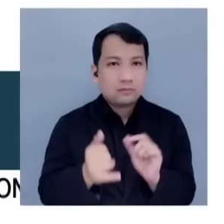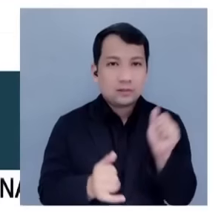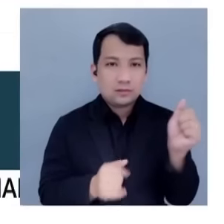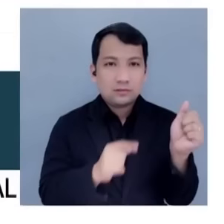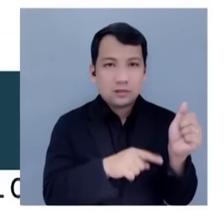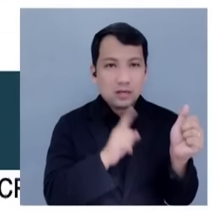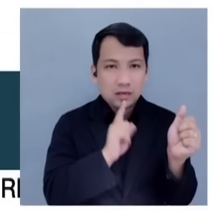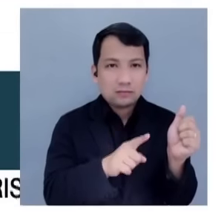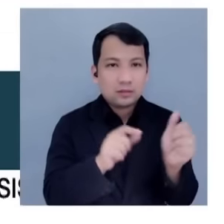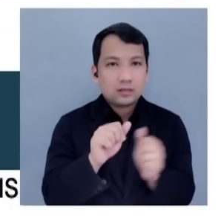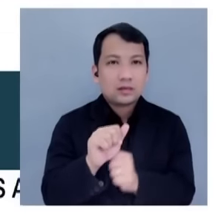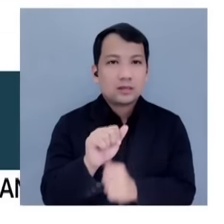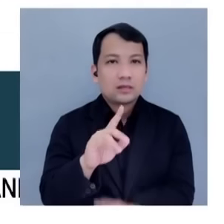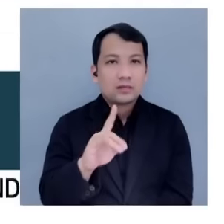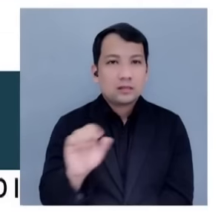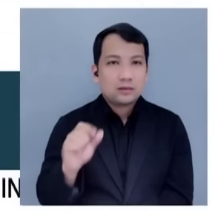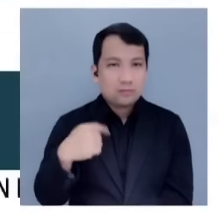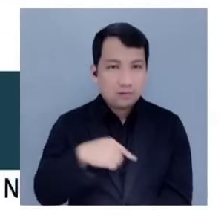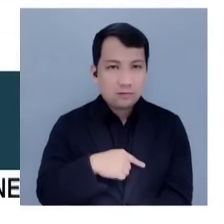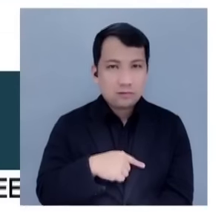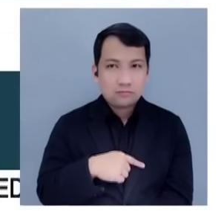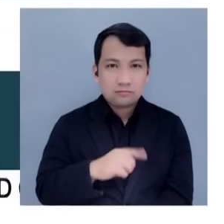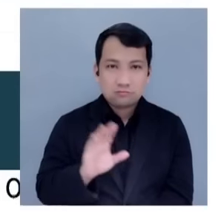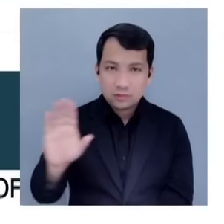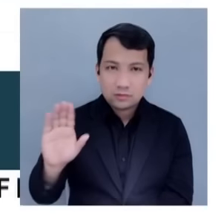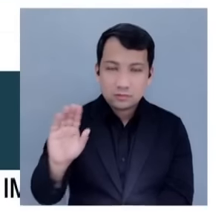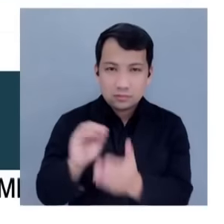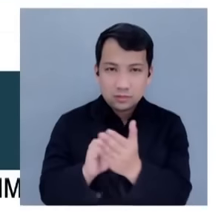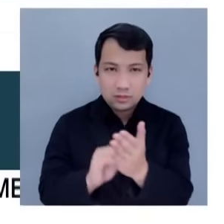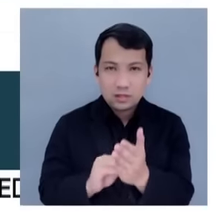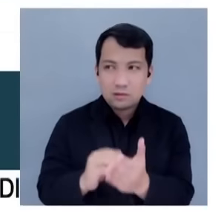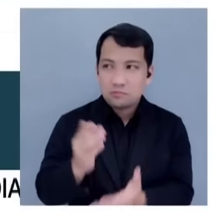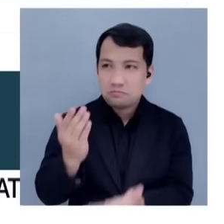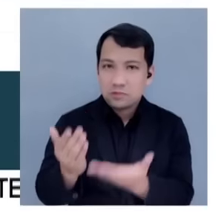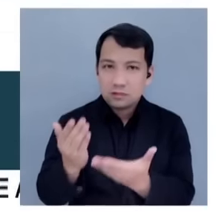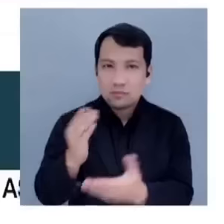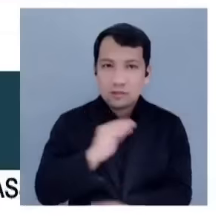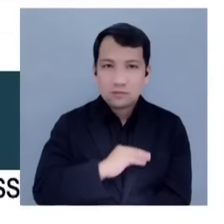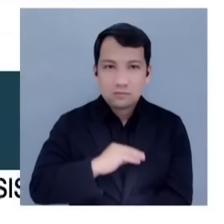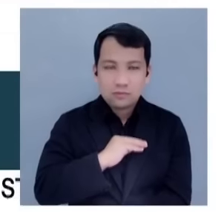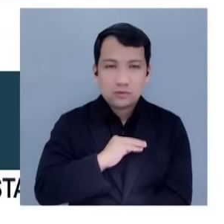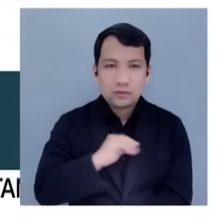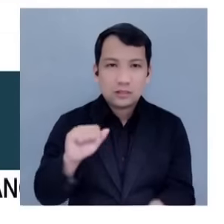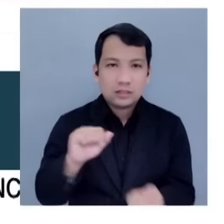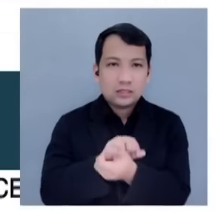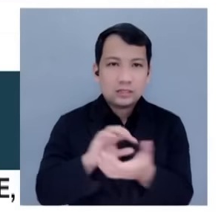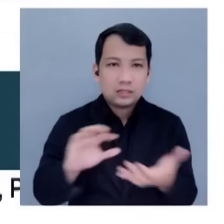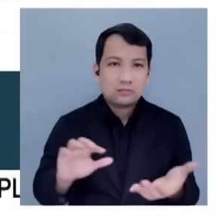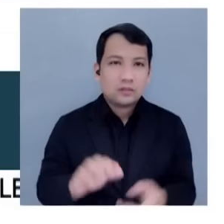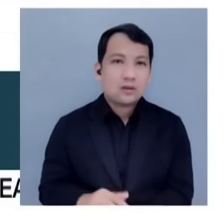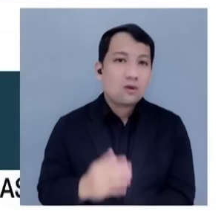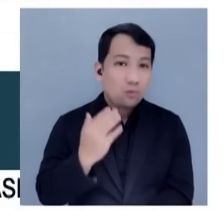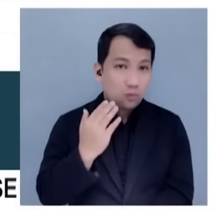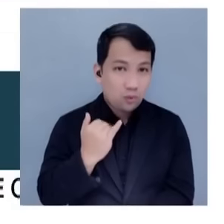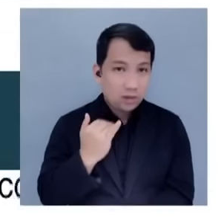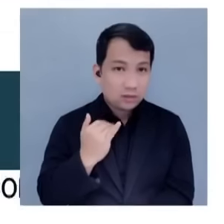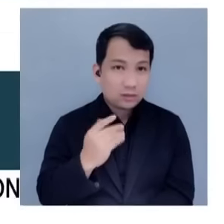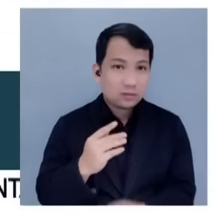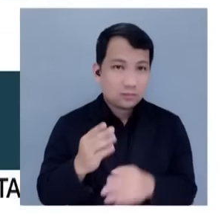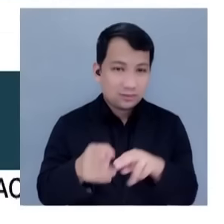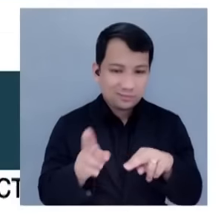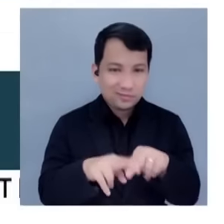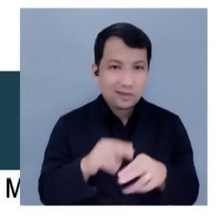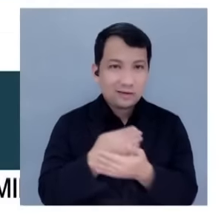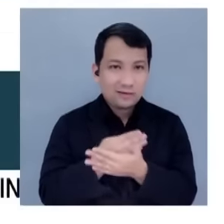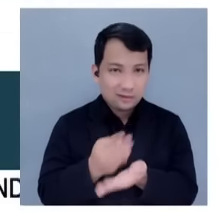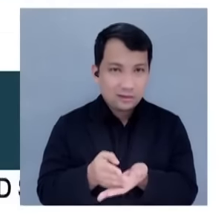ads there because kumbaga moral damages dahil pinopondohan nila eh.